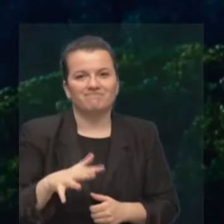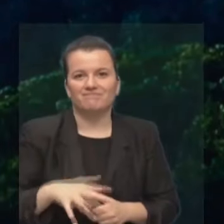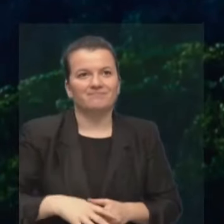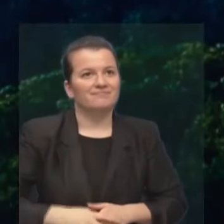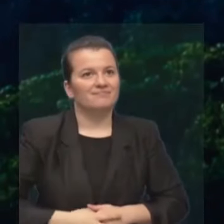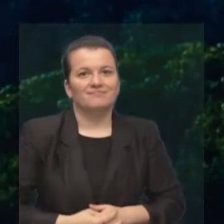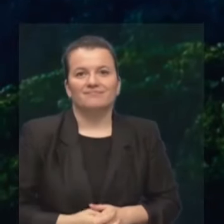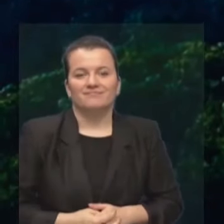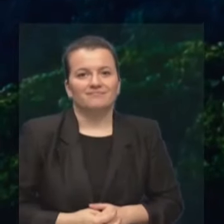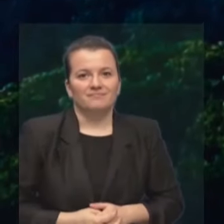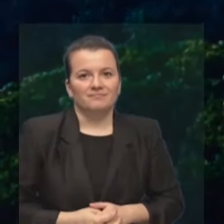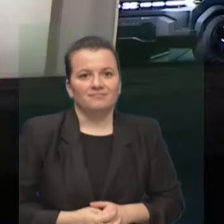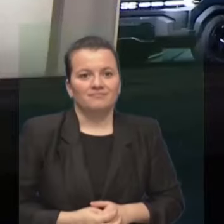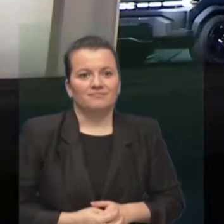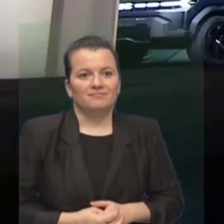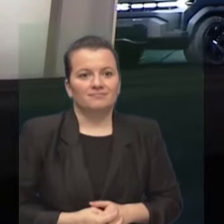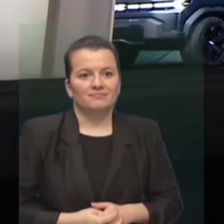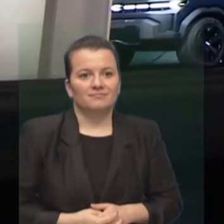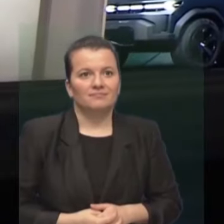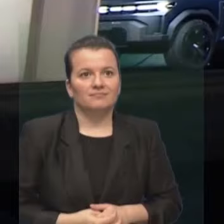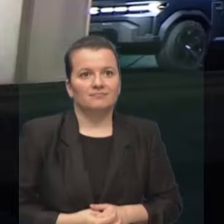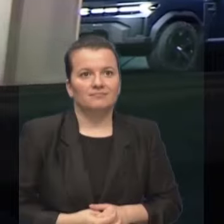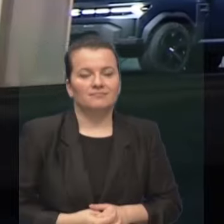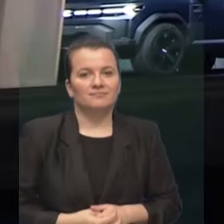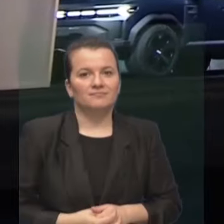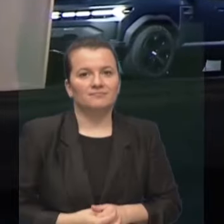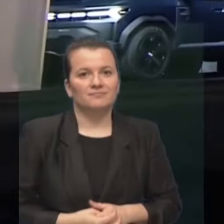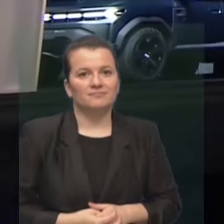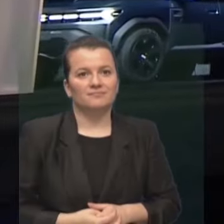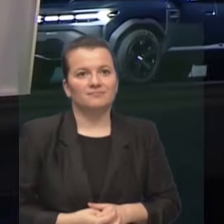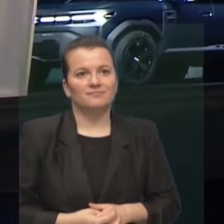the essence of human life. Daring, because the future